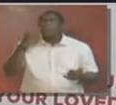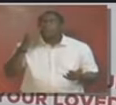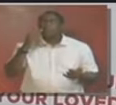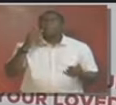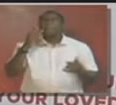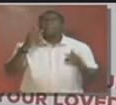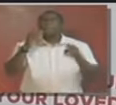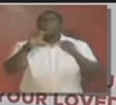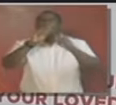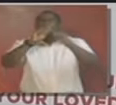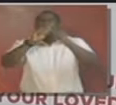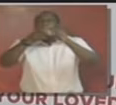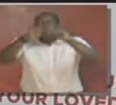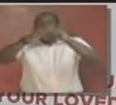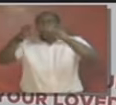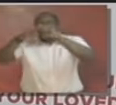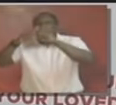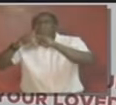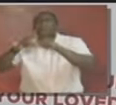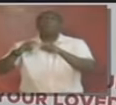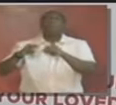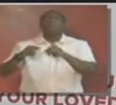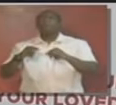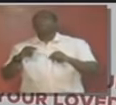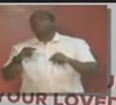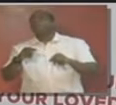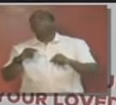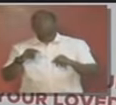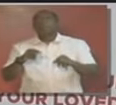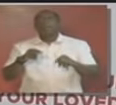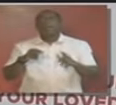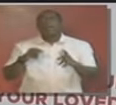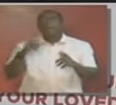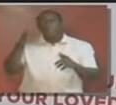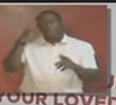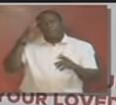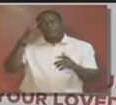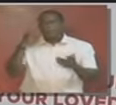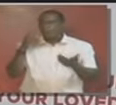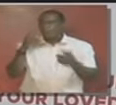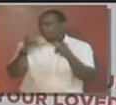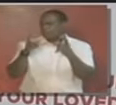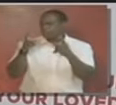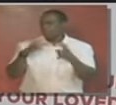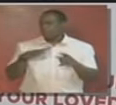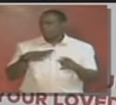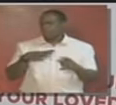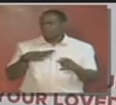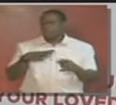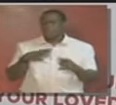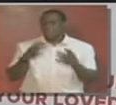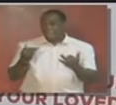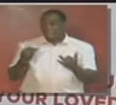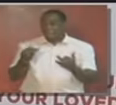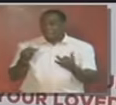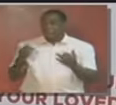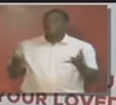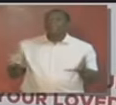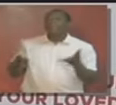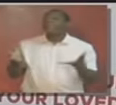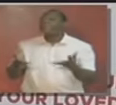is occurring after they have found out that they are positive. So I wouldn't necessarily promote the need